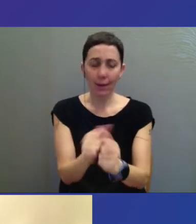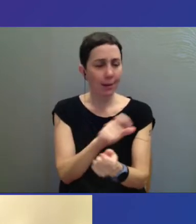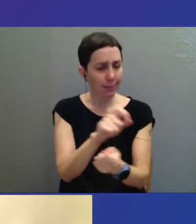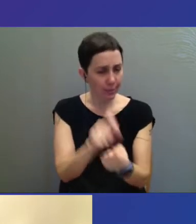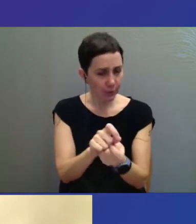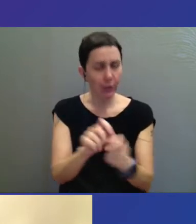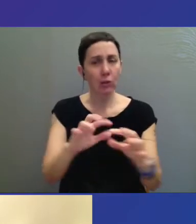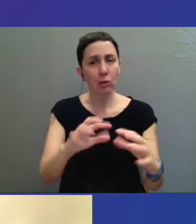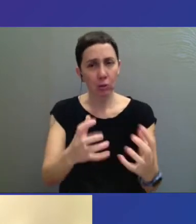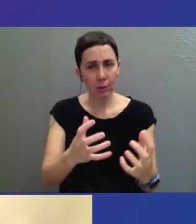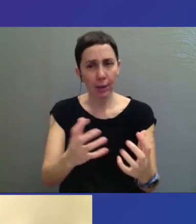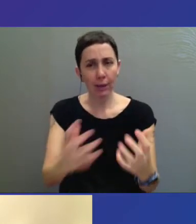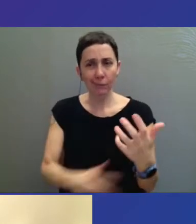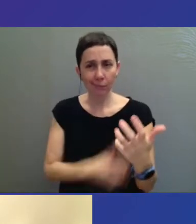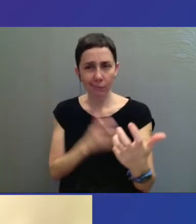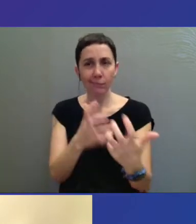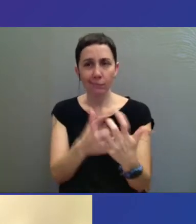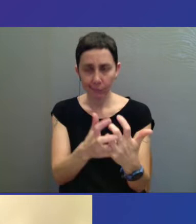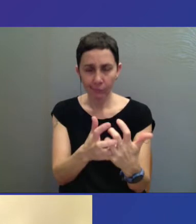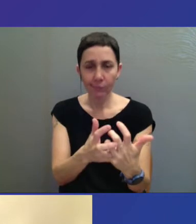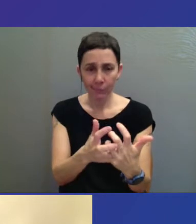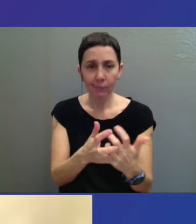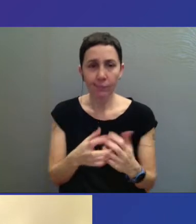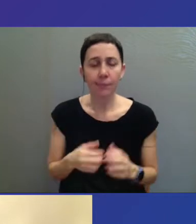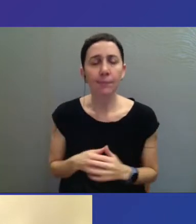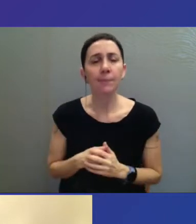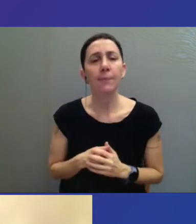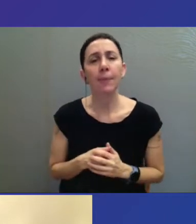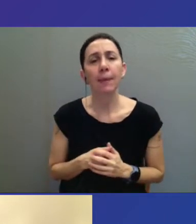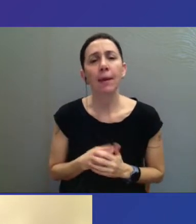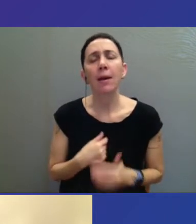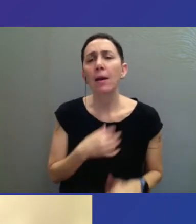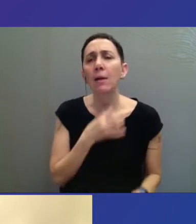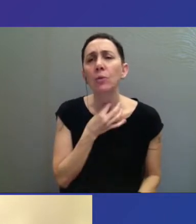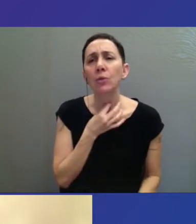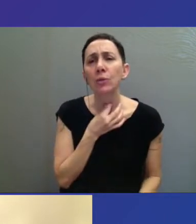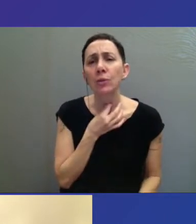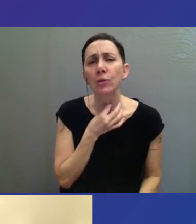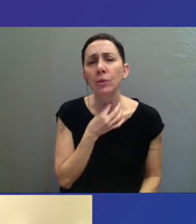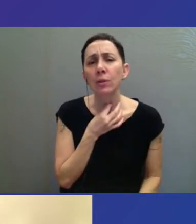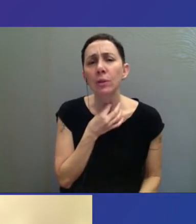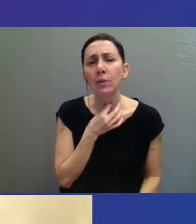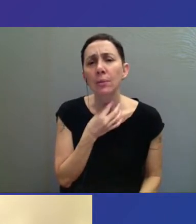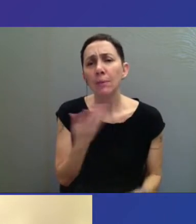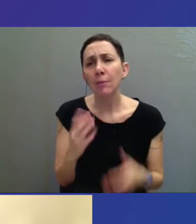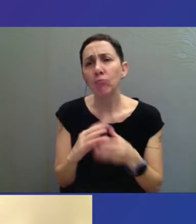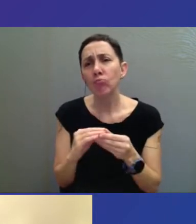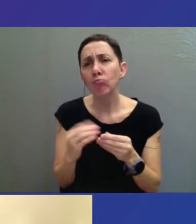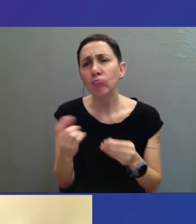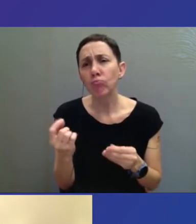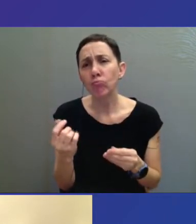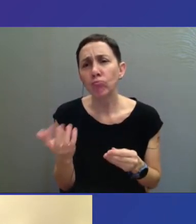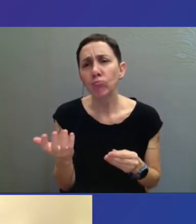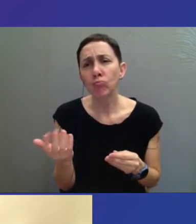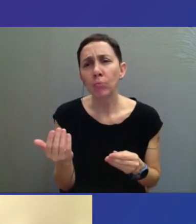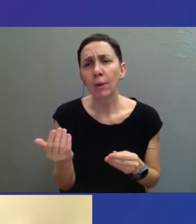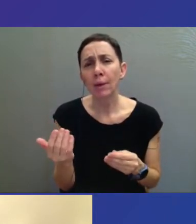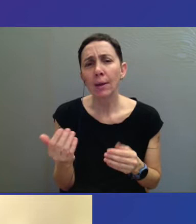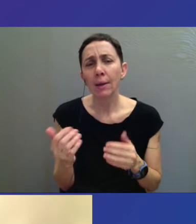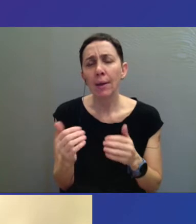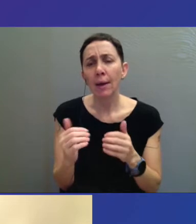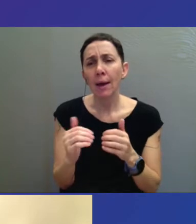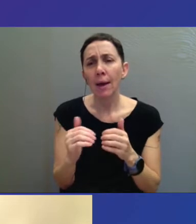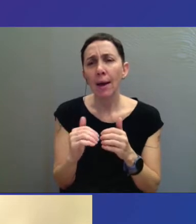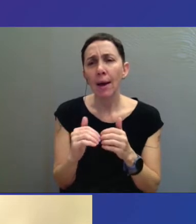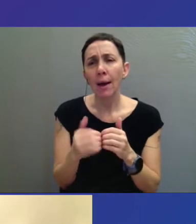in. And I just would like to hear maybe a little bit about, like, how has the choices